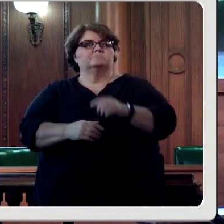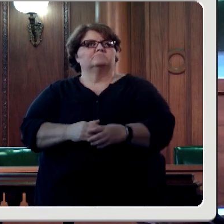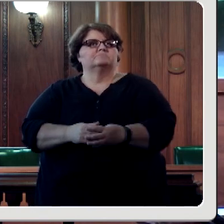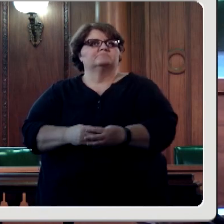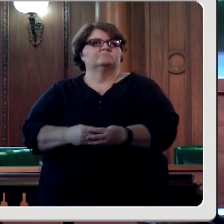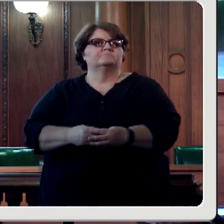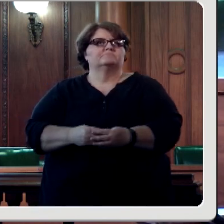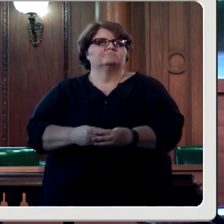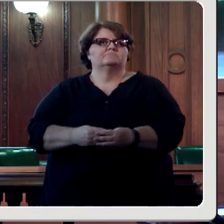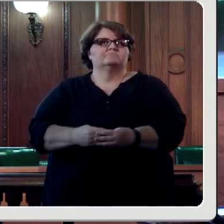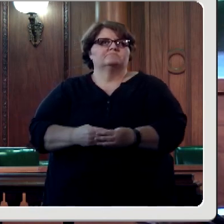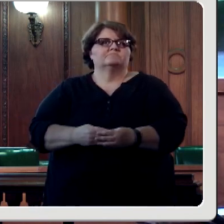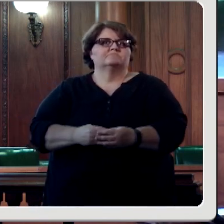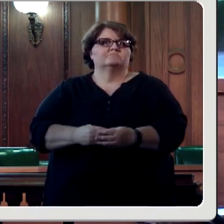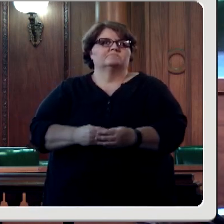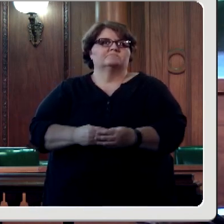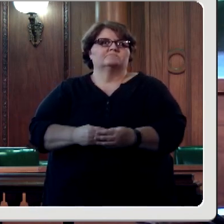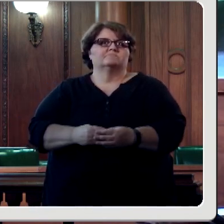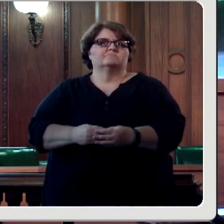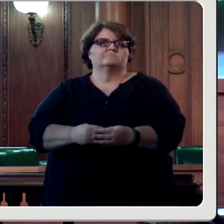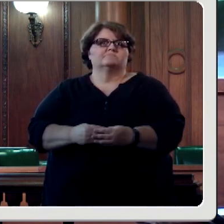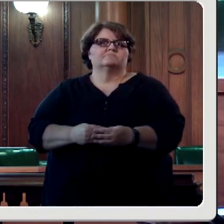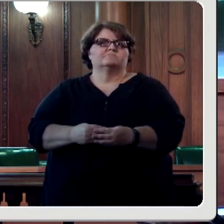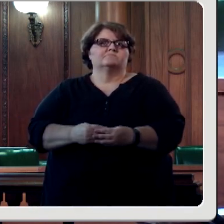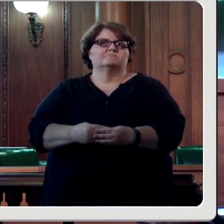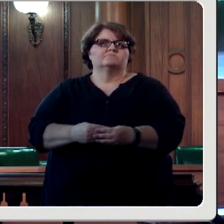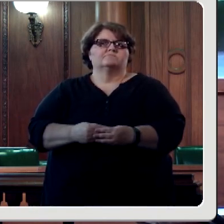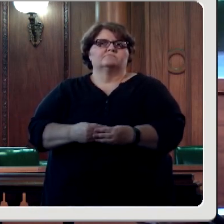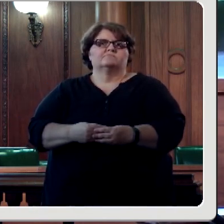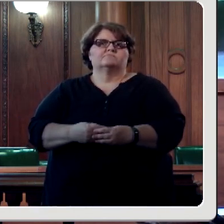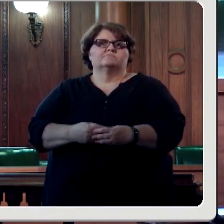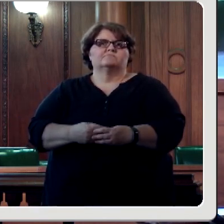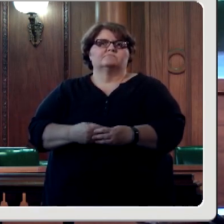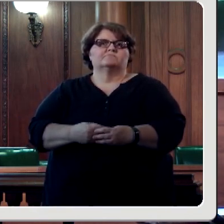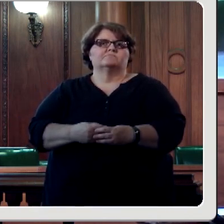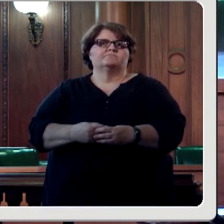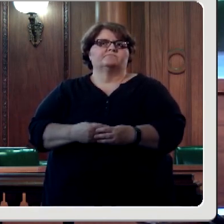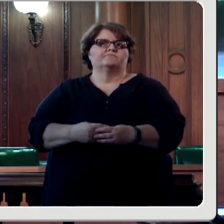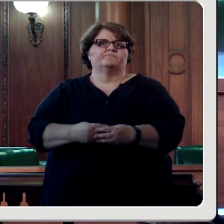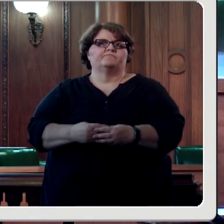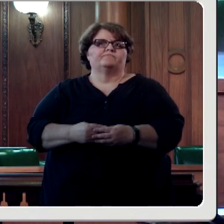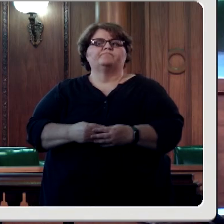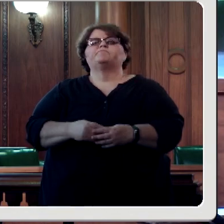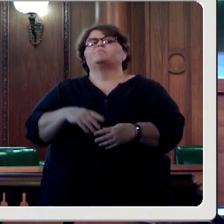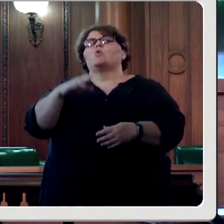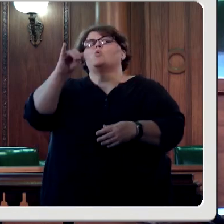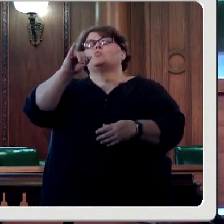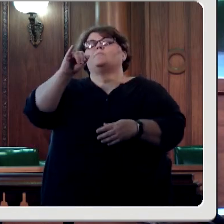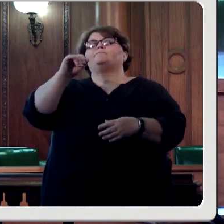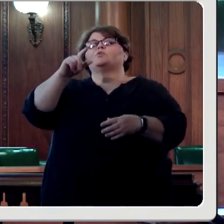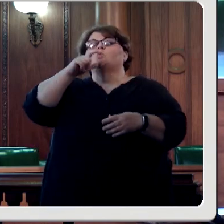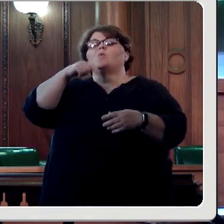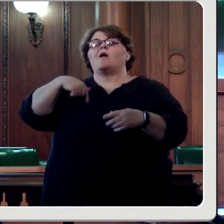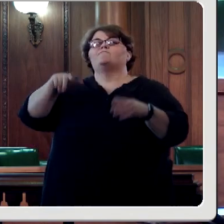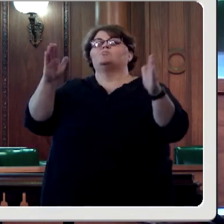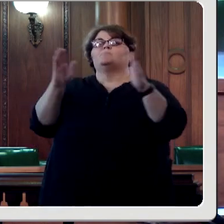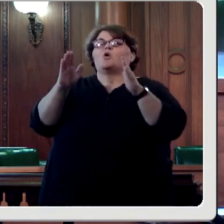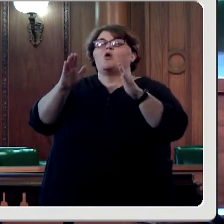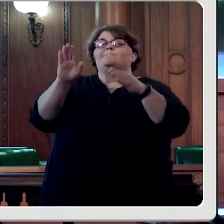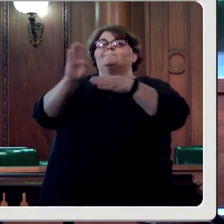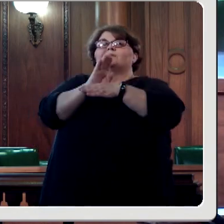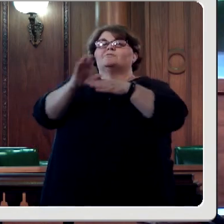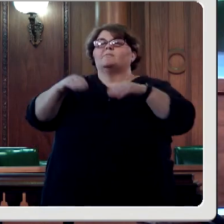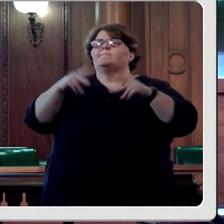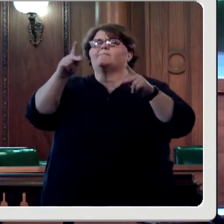ago, direct technical assistance to all our businesses will be going out, and workforce development, which is really going to be tied to tech